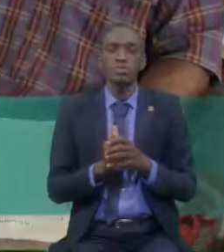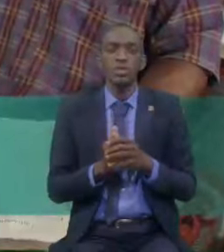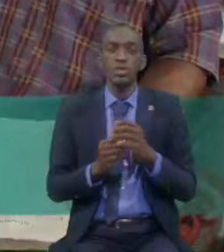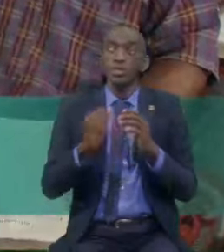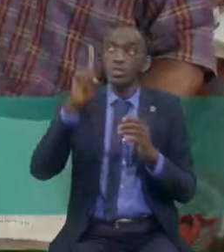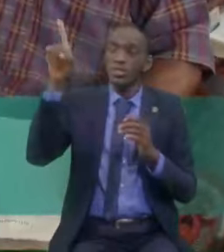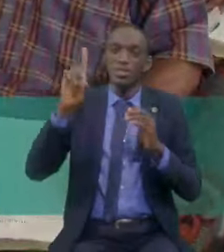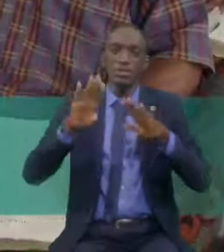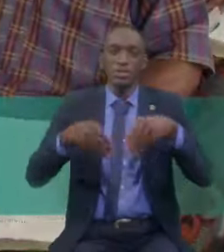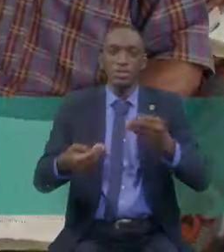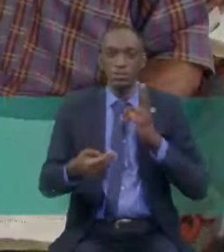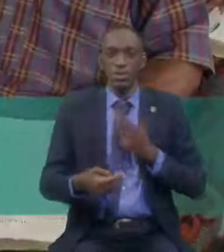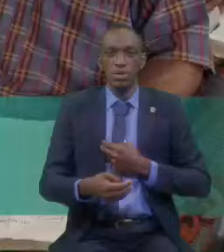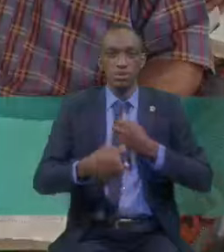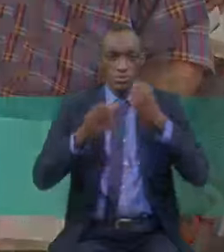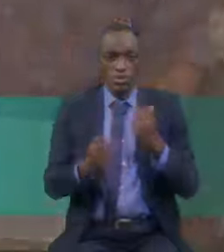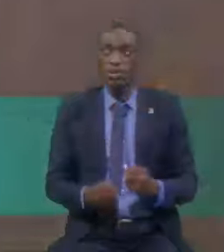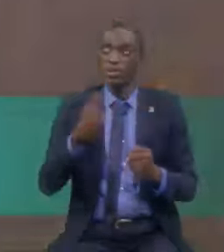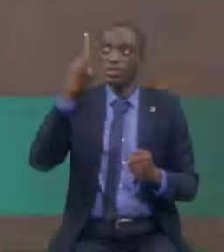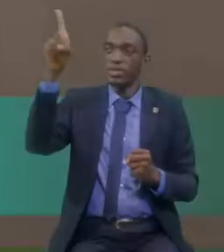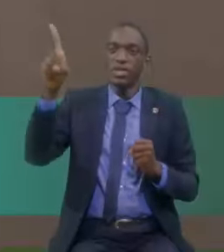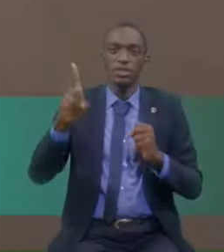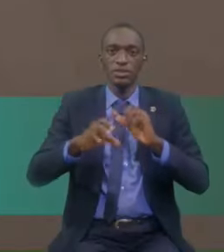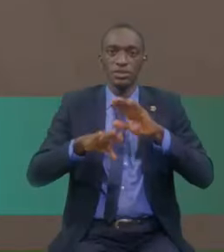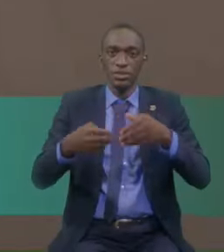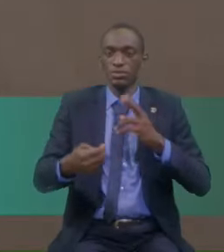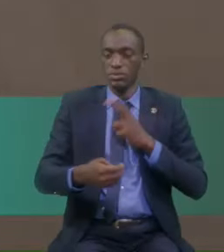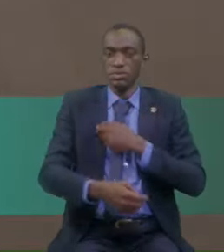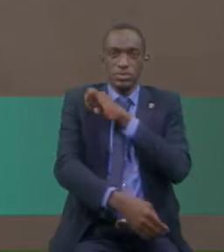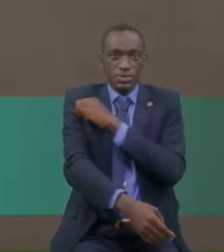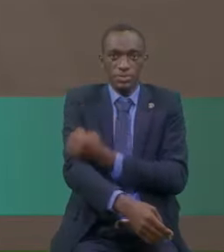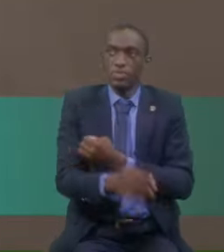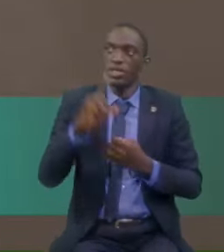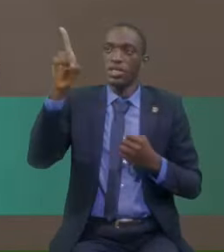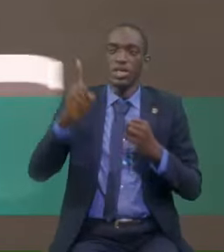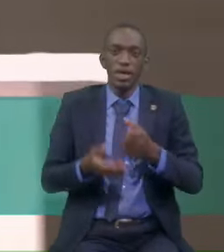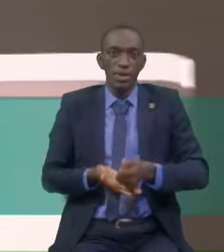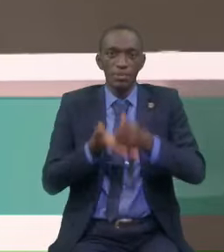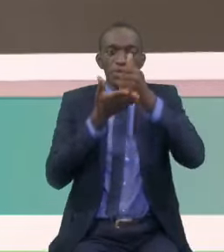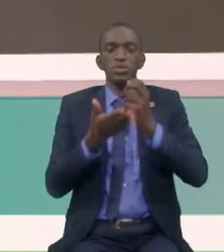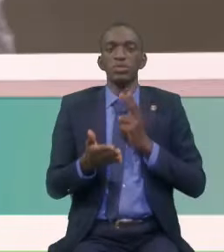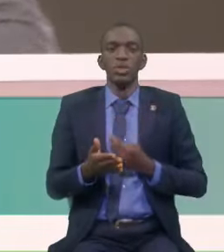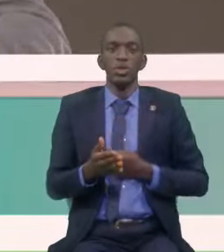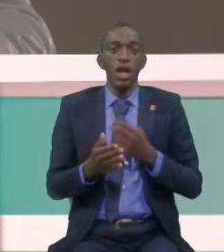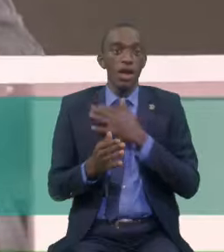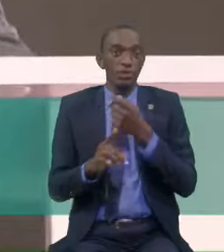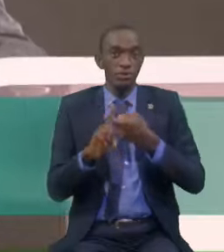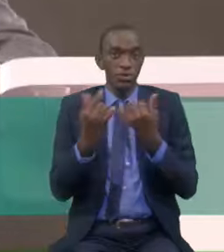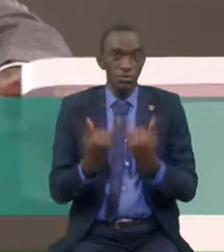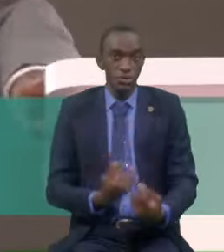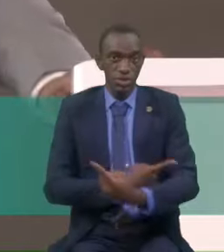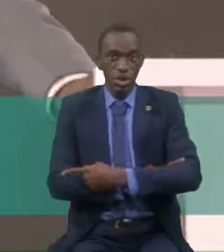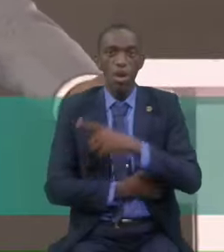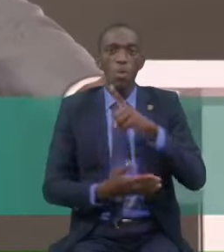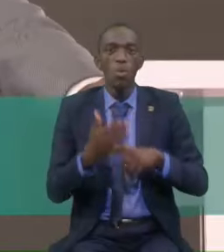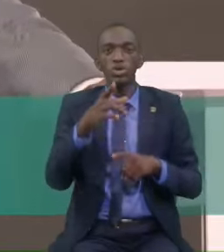us. He energizes us. He enables us. And from today, what you were not able to do in the